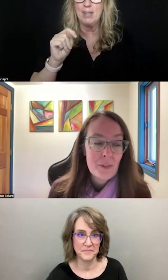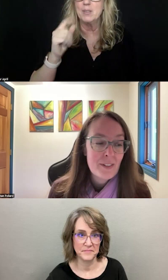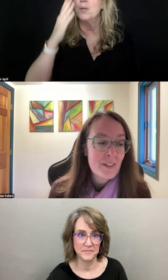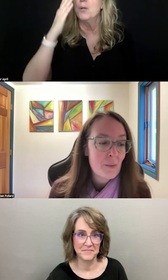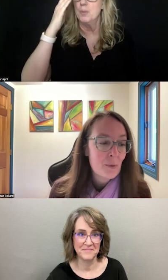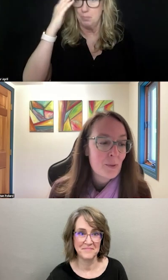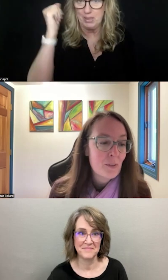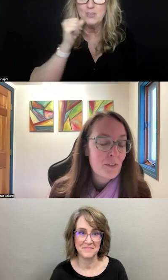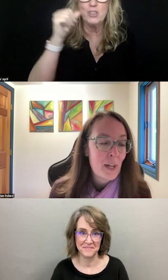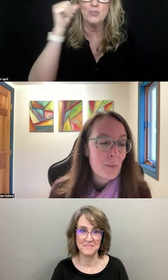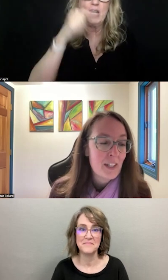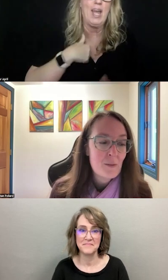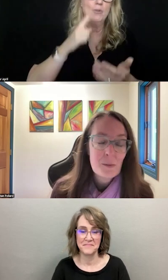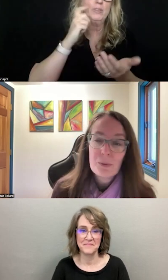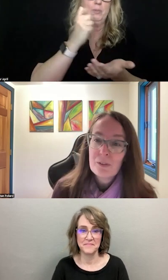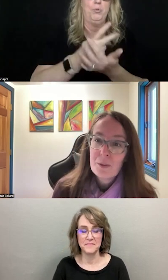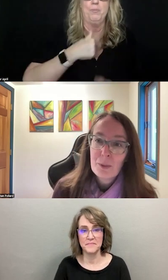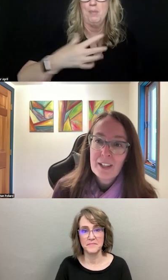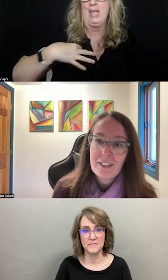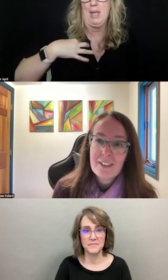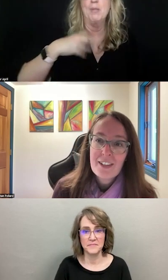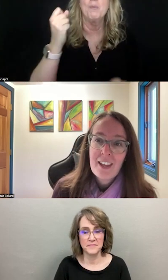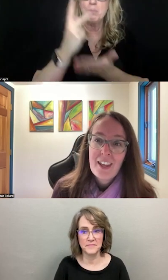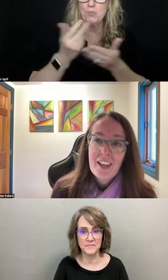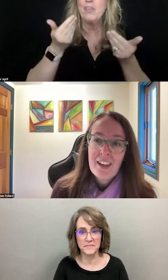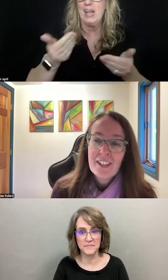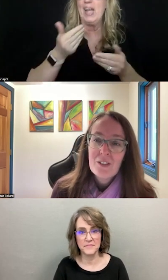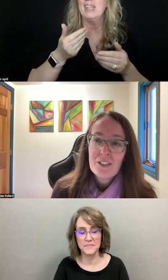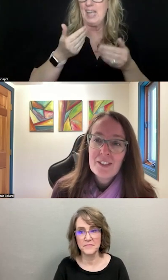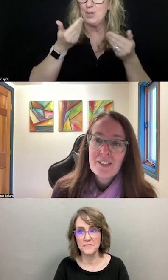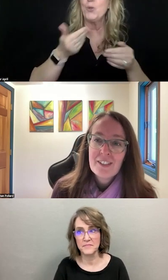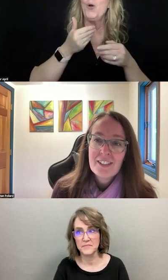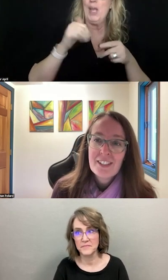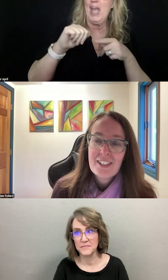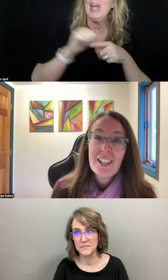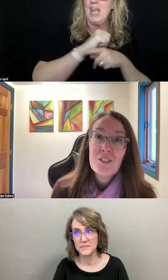my application was approved to practice